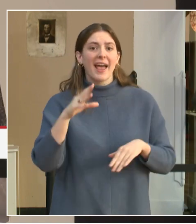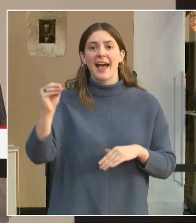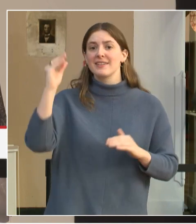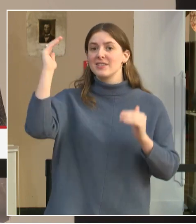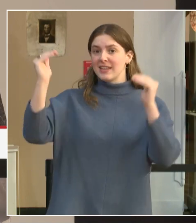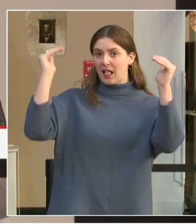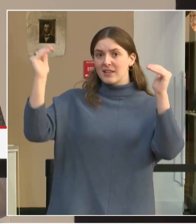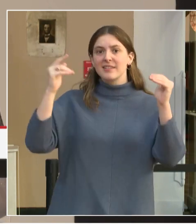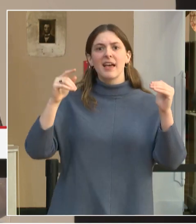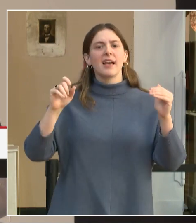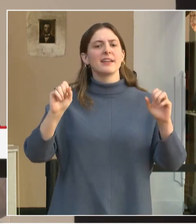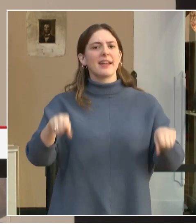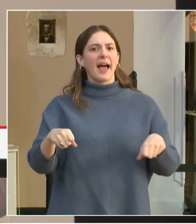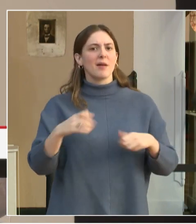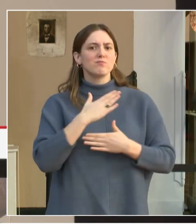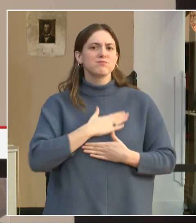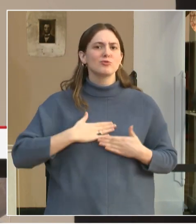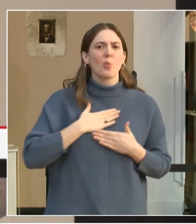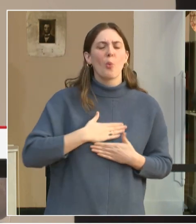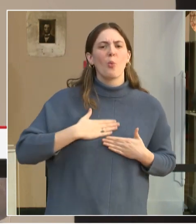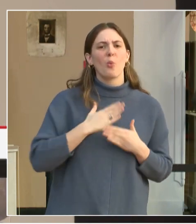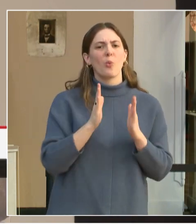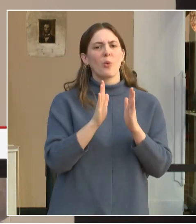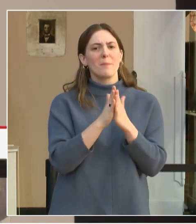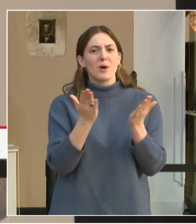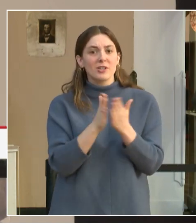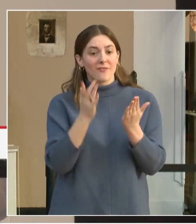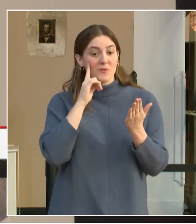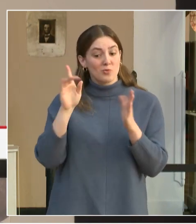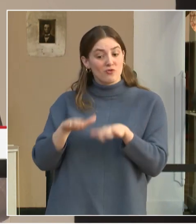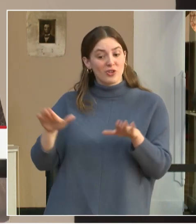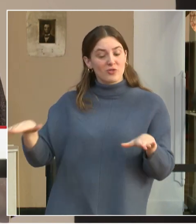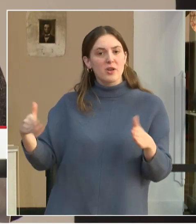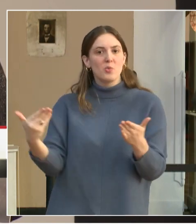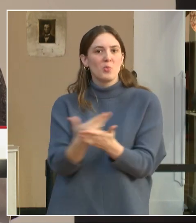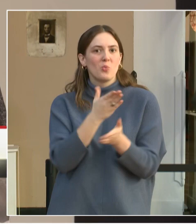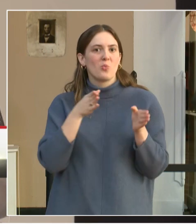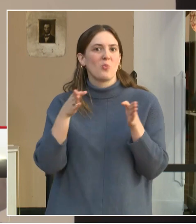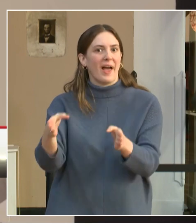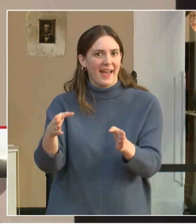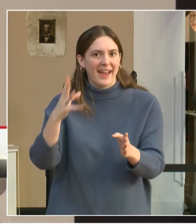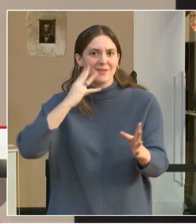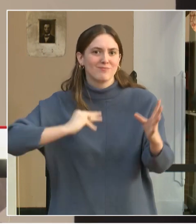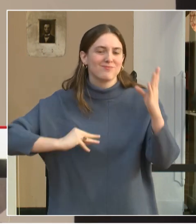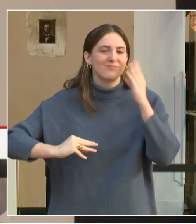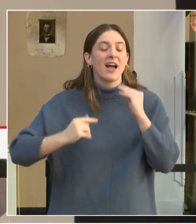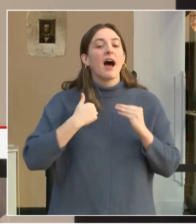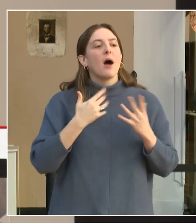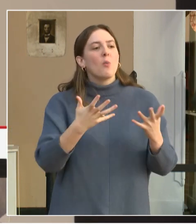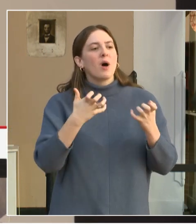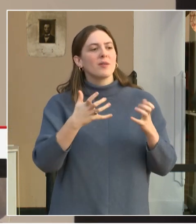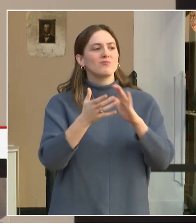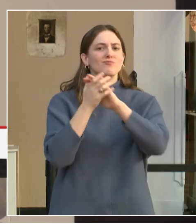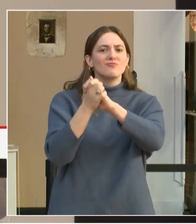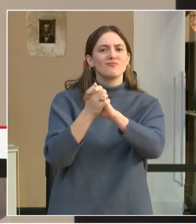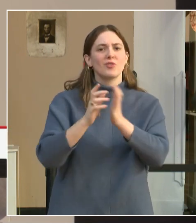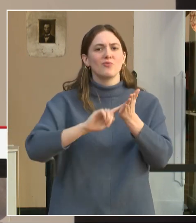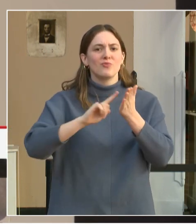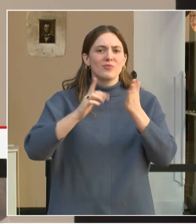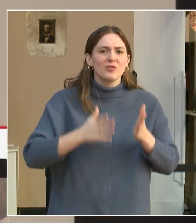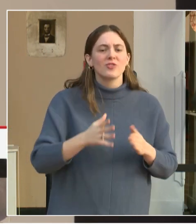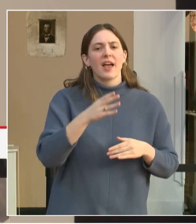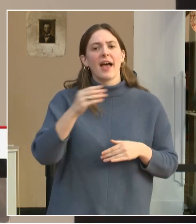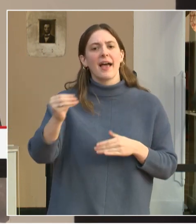to enjoy children's books in a new way. I want to congratulate the scholars and artists, including